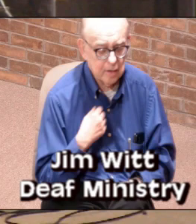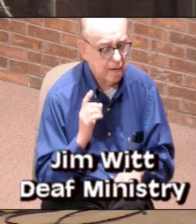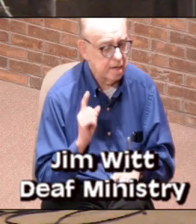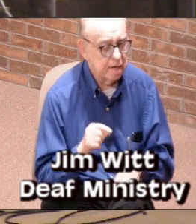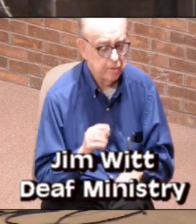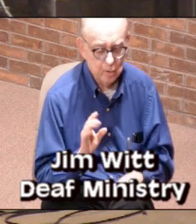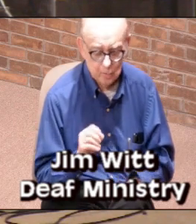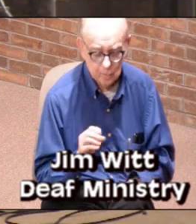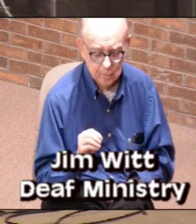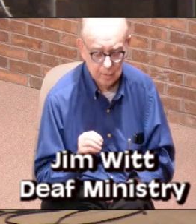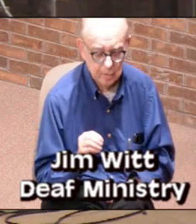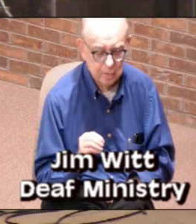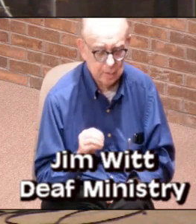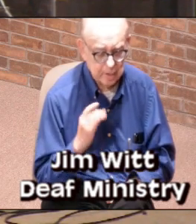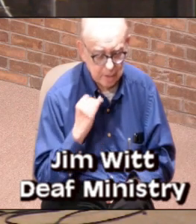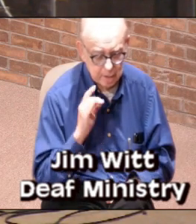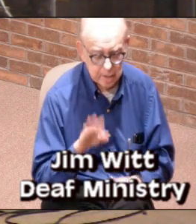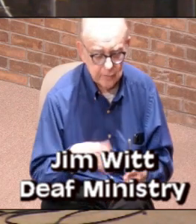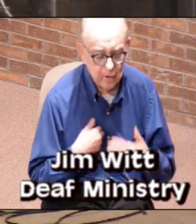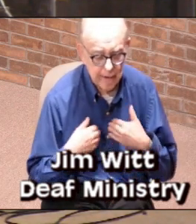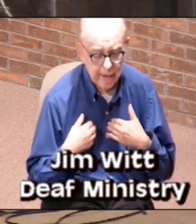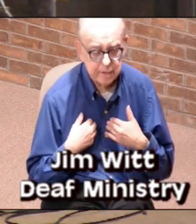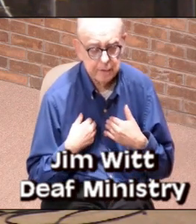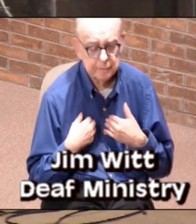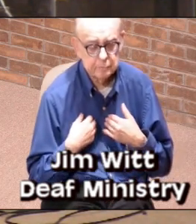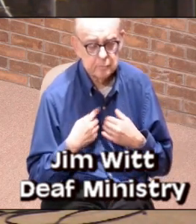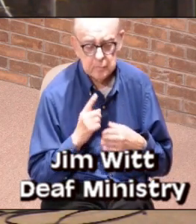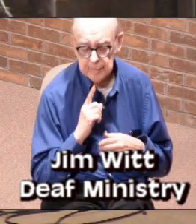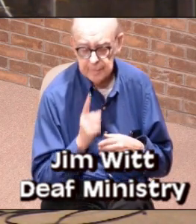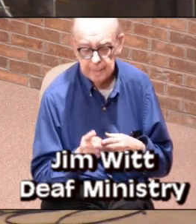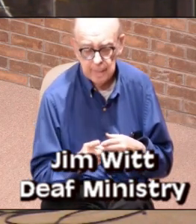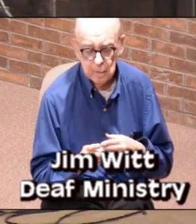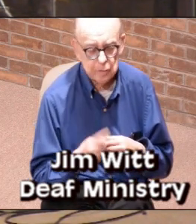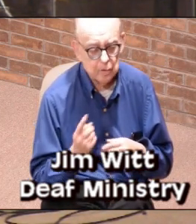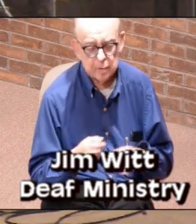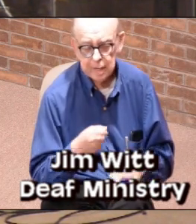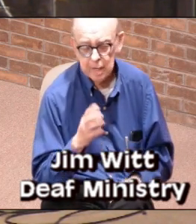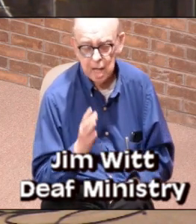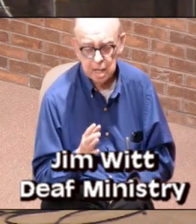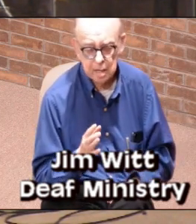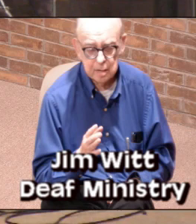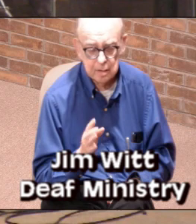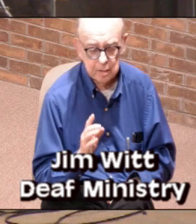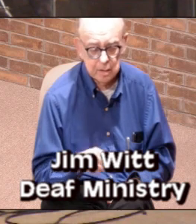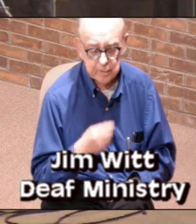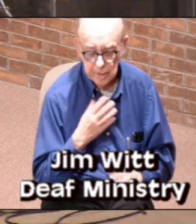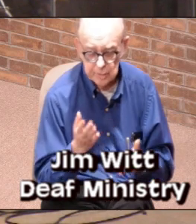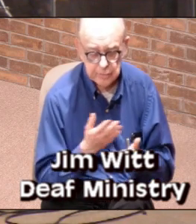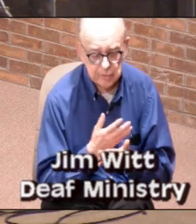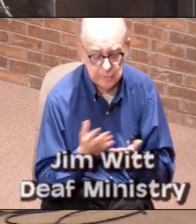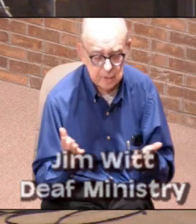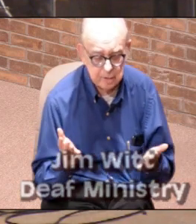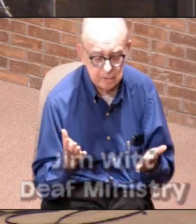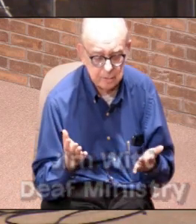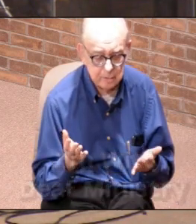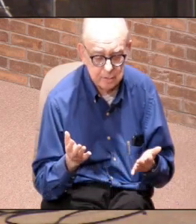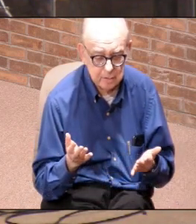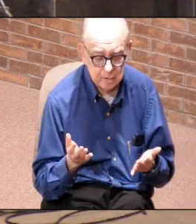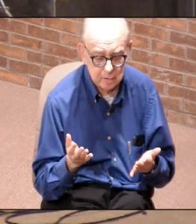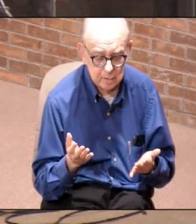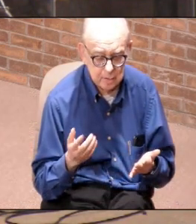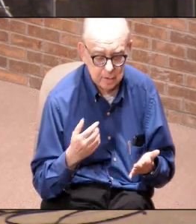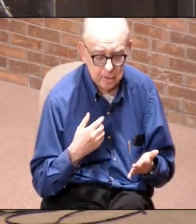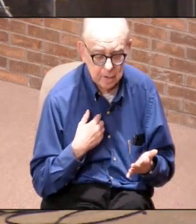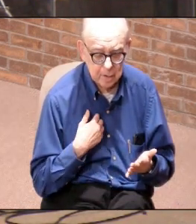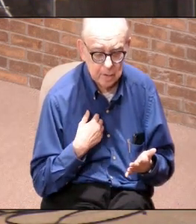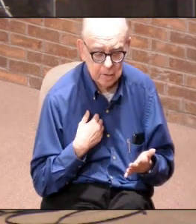need. If all I had was just God, can I tell you something? I